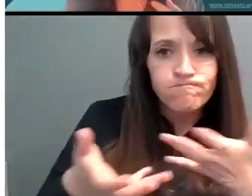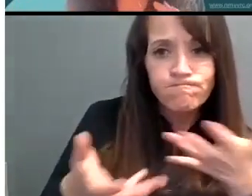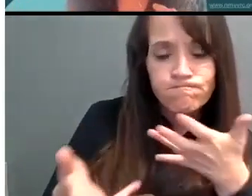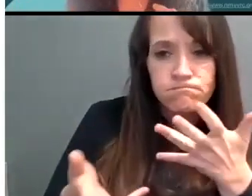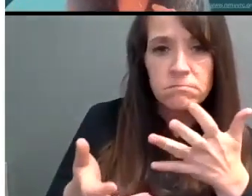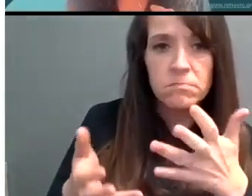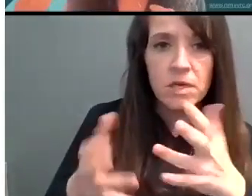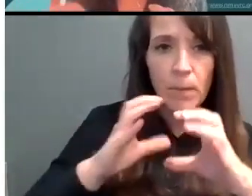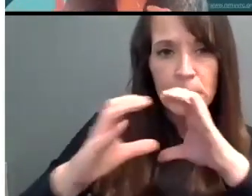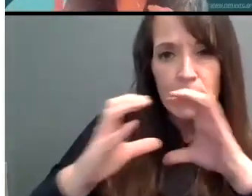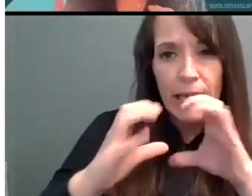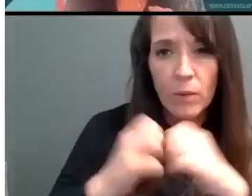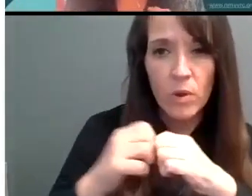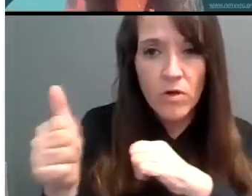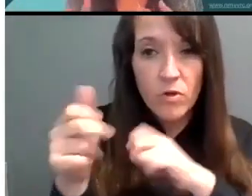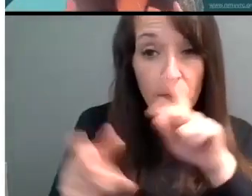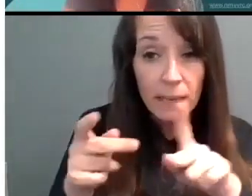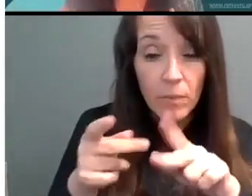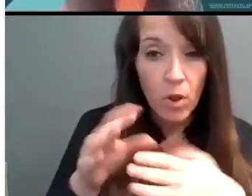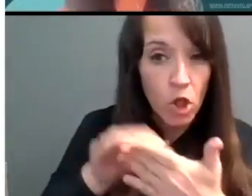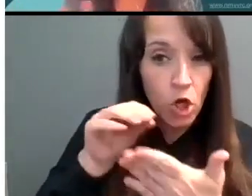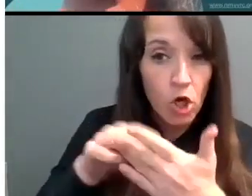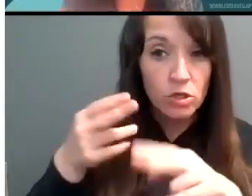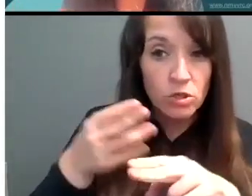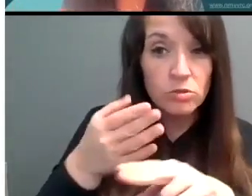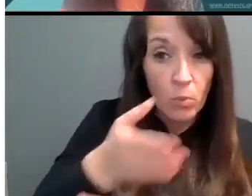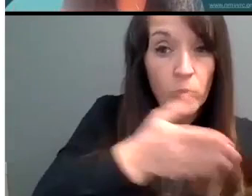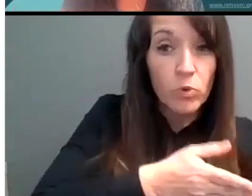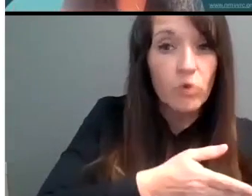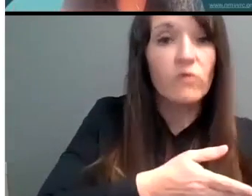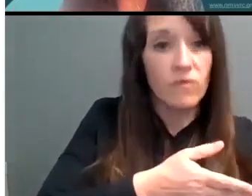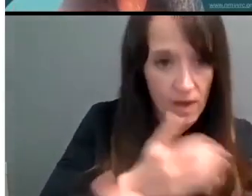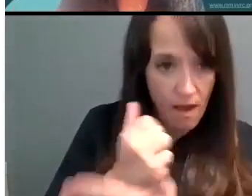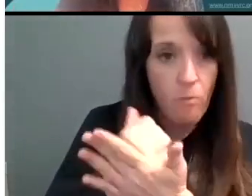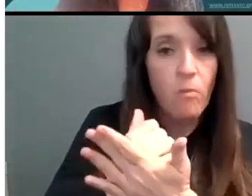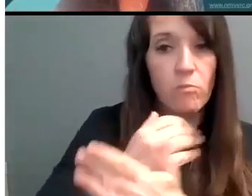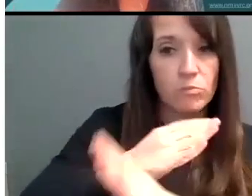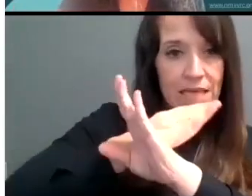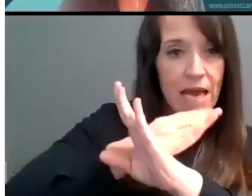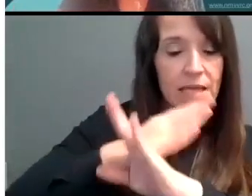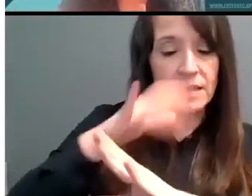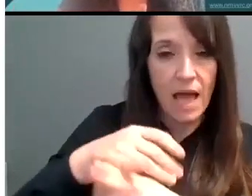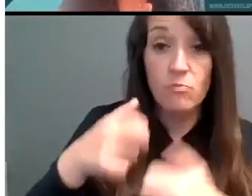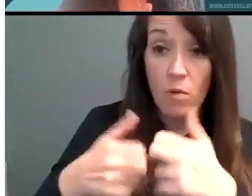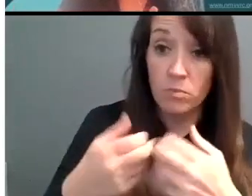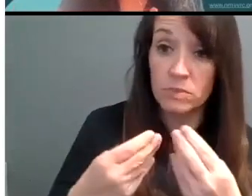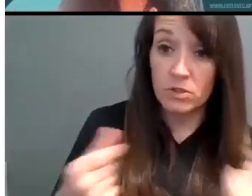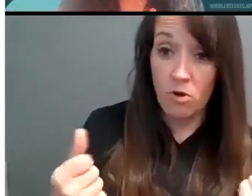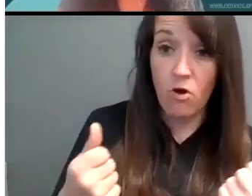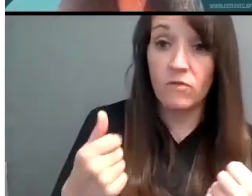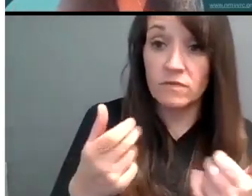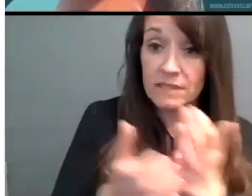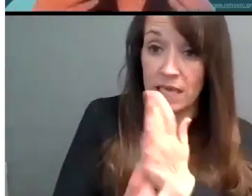can be protective. Problem solving and planning skills can also be protective. Go to the next slide.